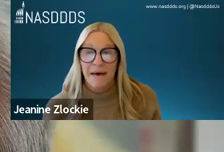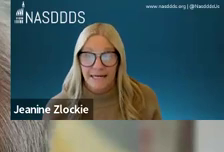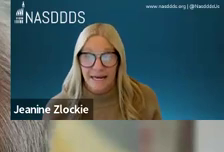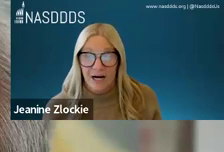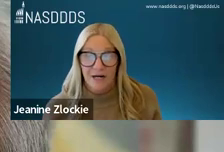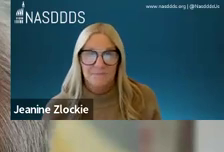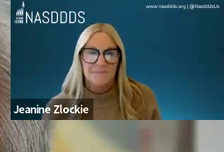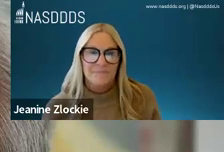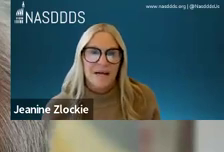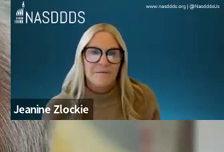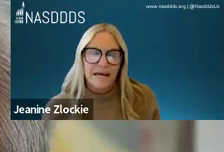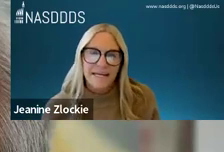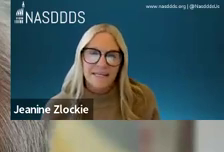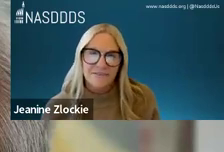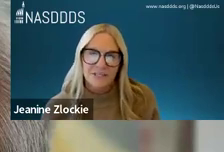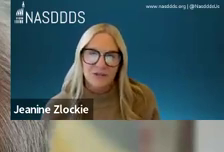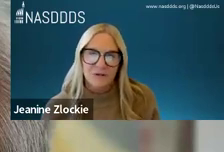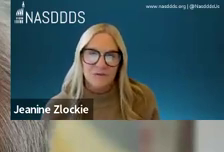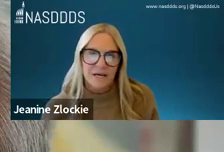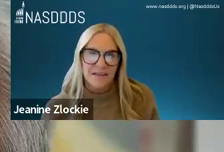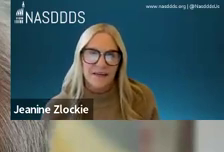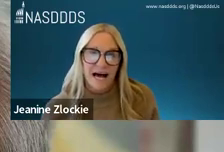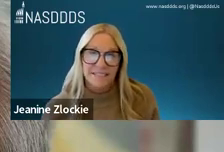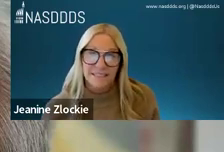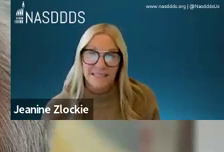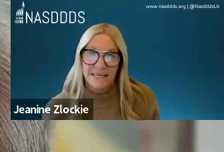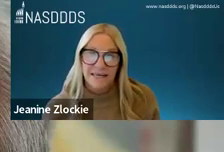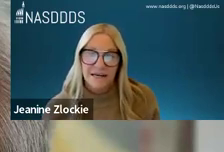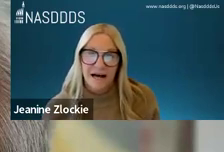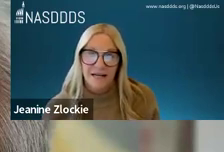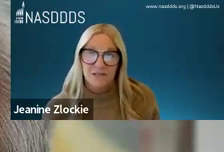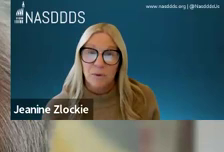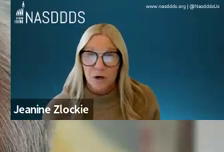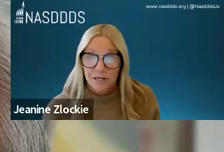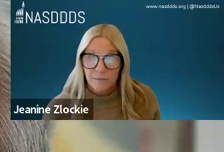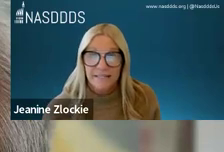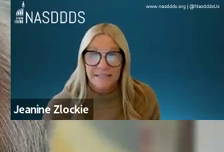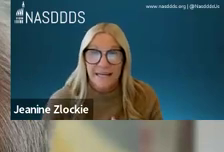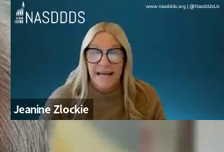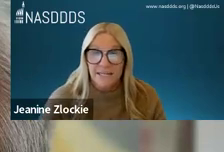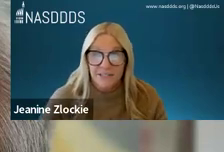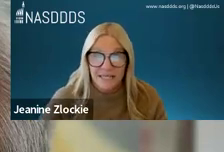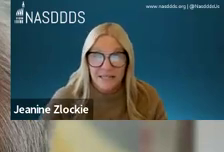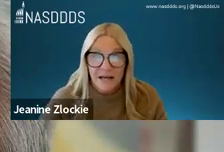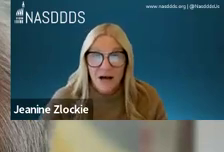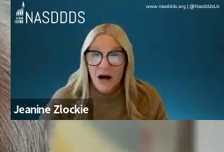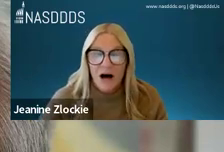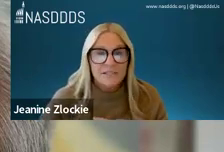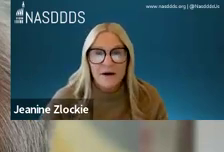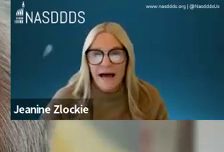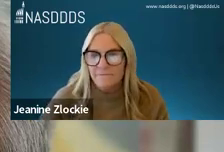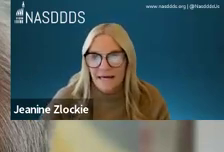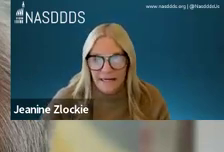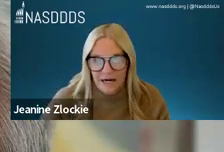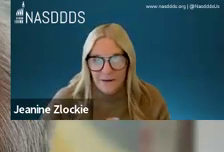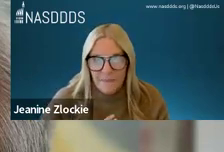and Medicare. Many individuals with IDD supported by state agencies